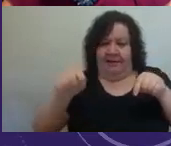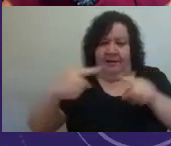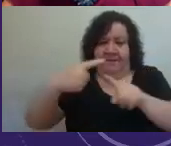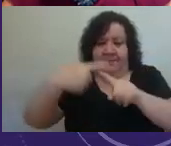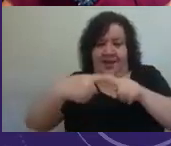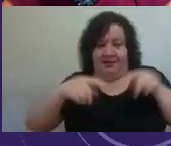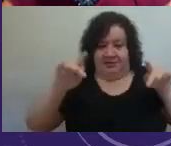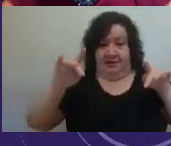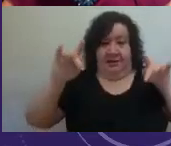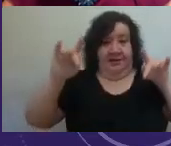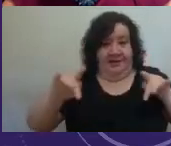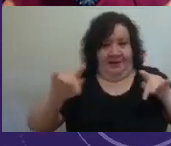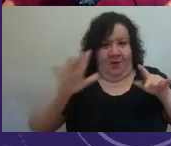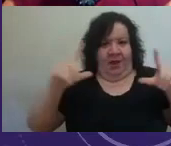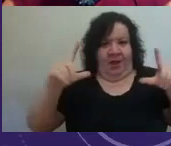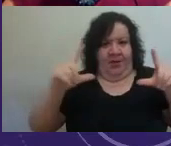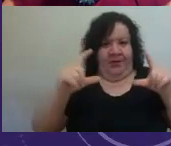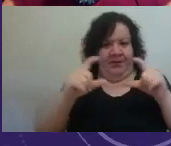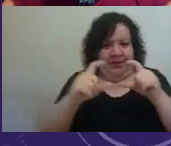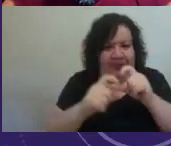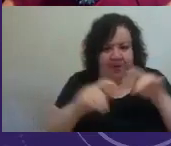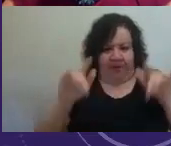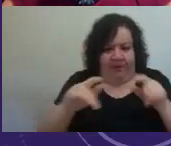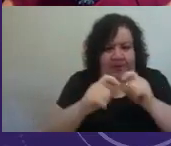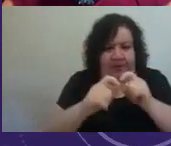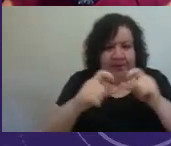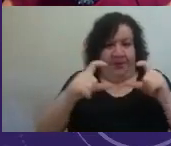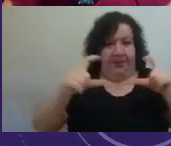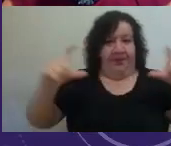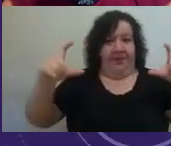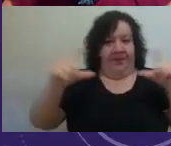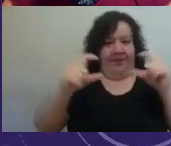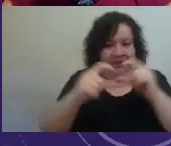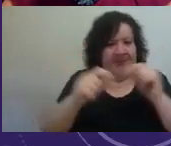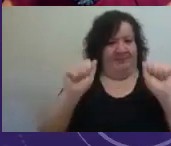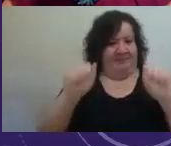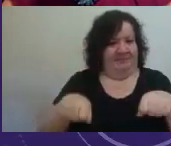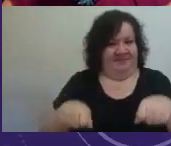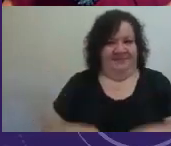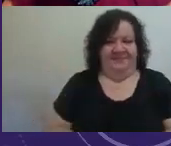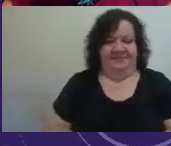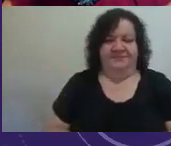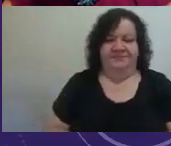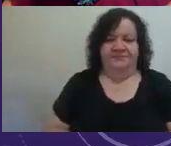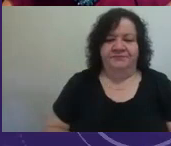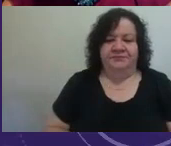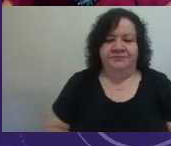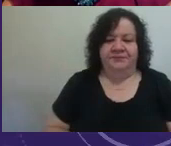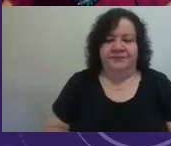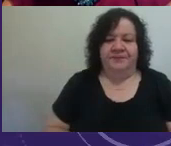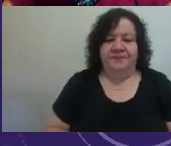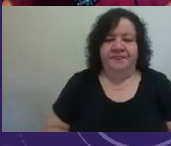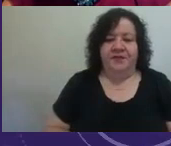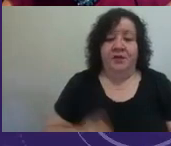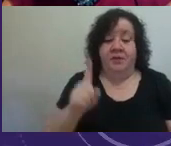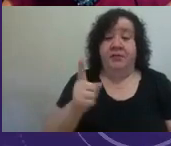make your web page smaller. So color inversion and zooming in are both tools I